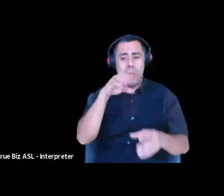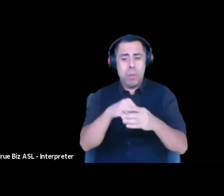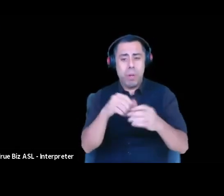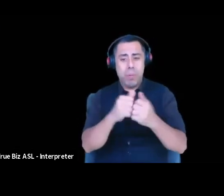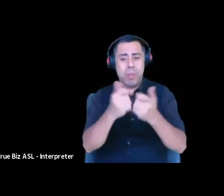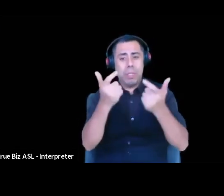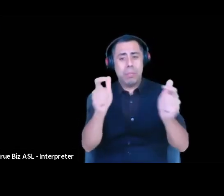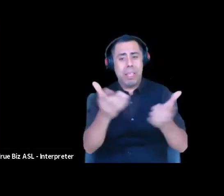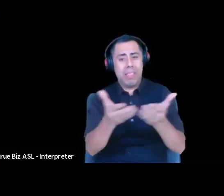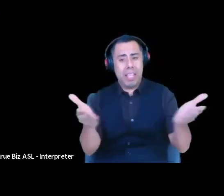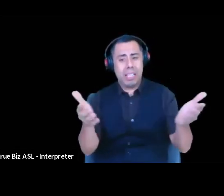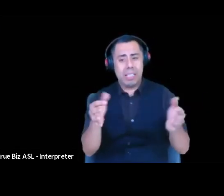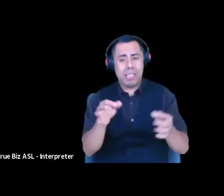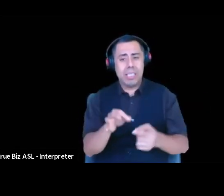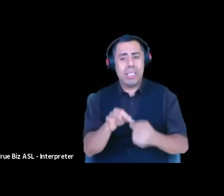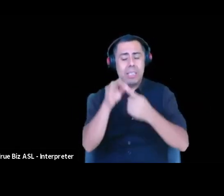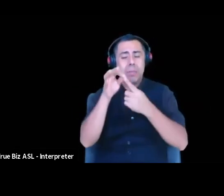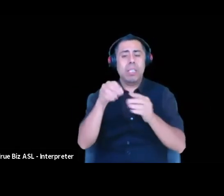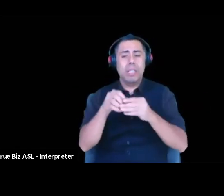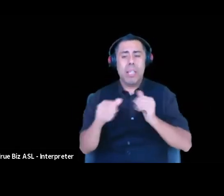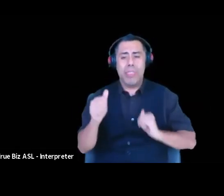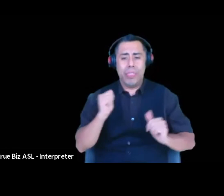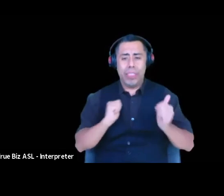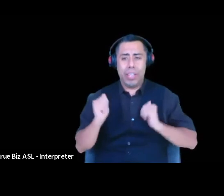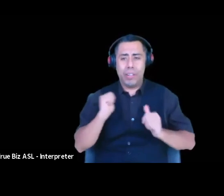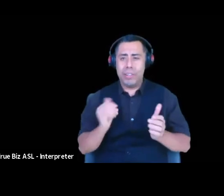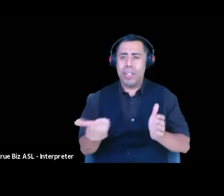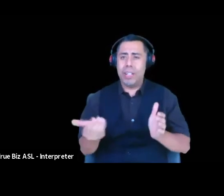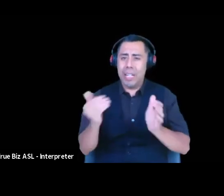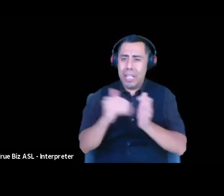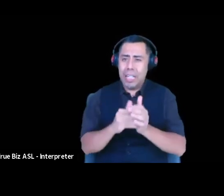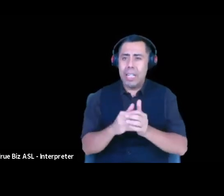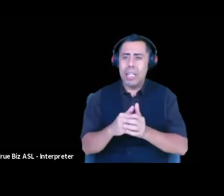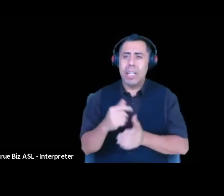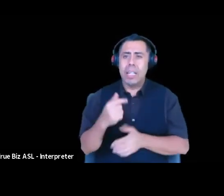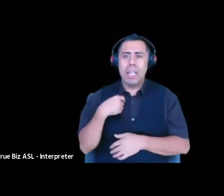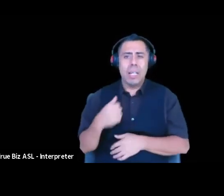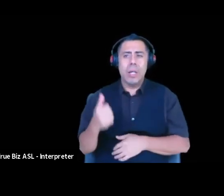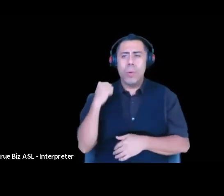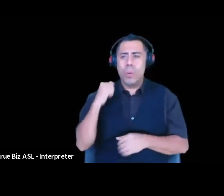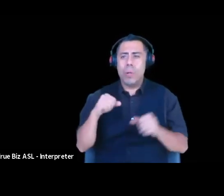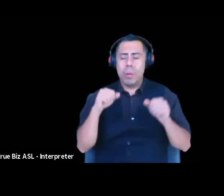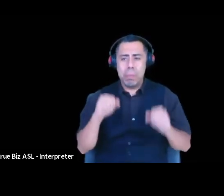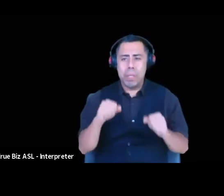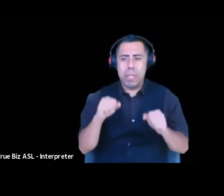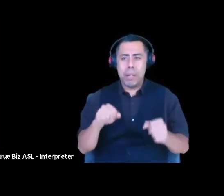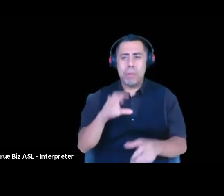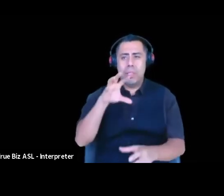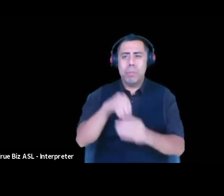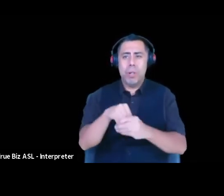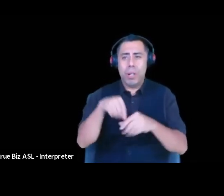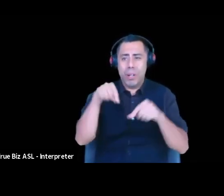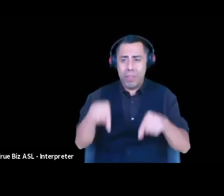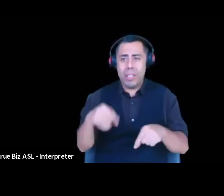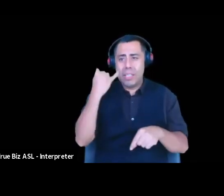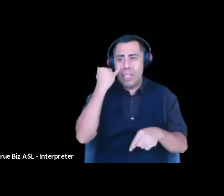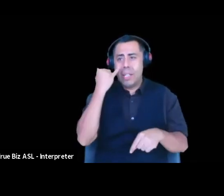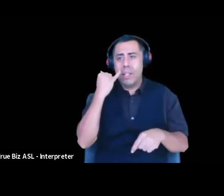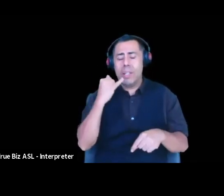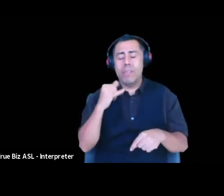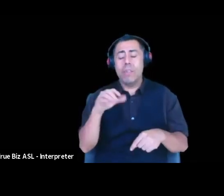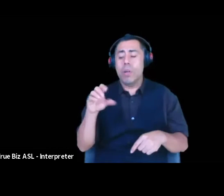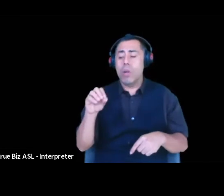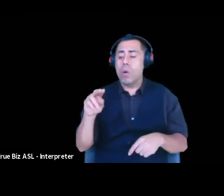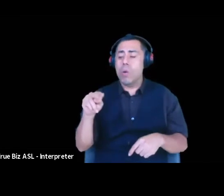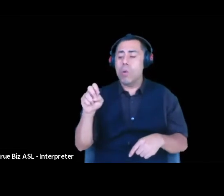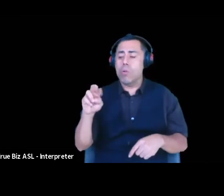especially in theater. And again, I would not have been able to be a part of this if Cornerstone Theater